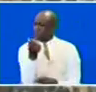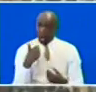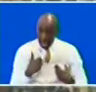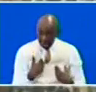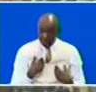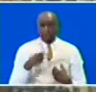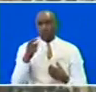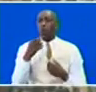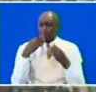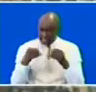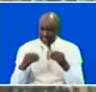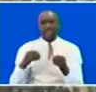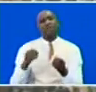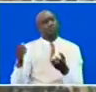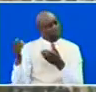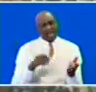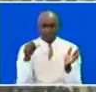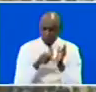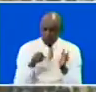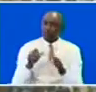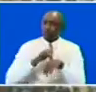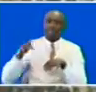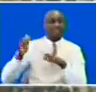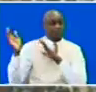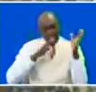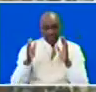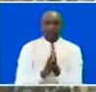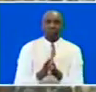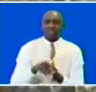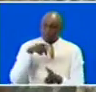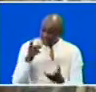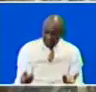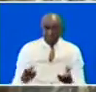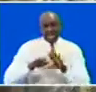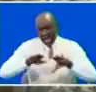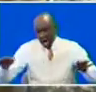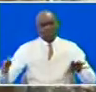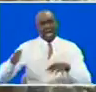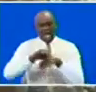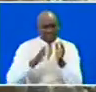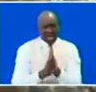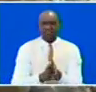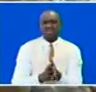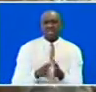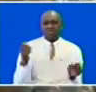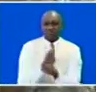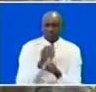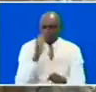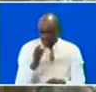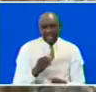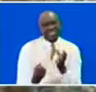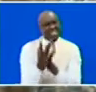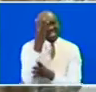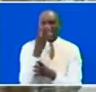plastic are contributing a lot because plastic are scattered around, you know, they're covering the ground. You can see even trees are not coming